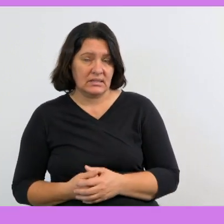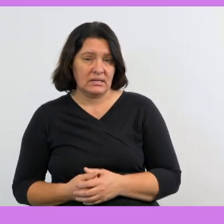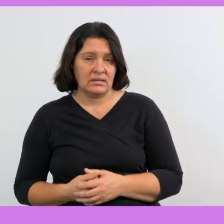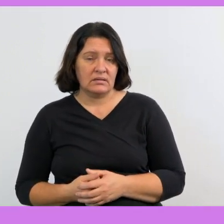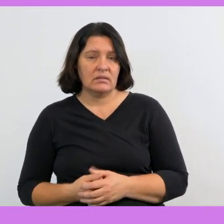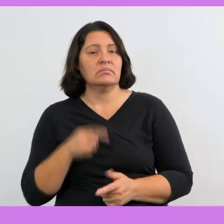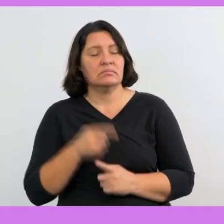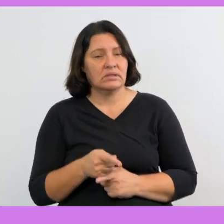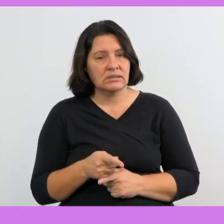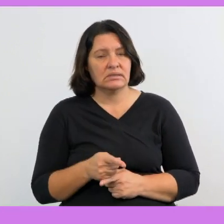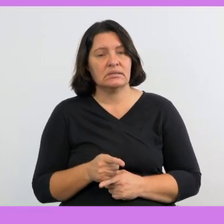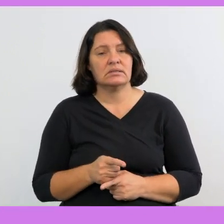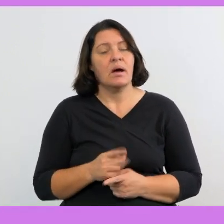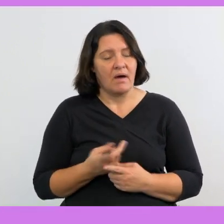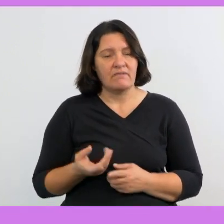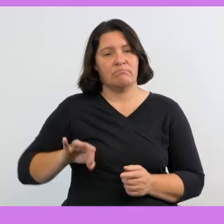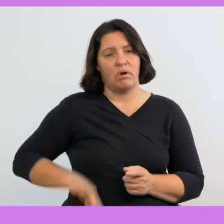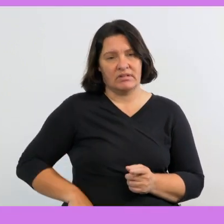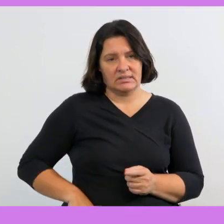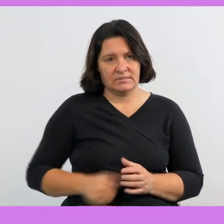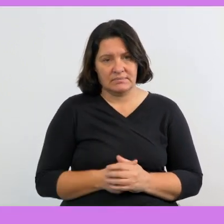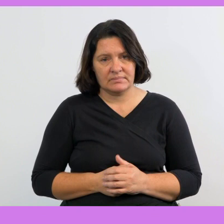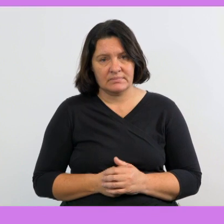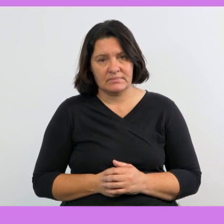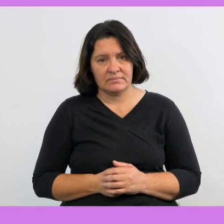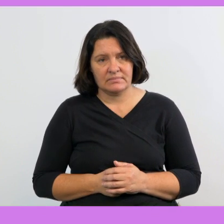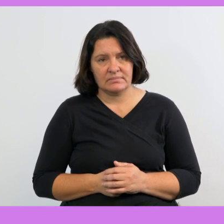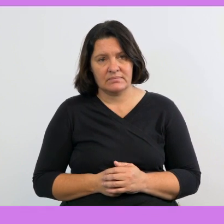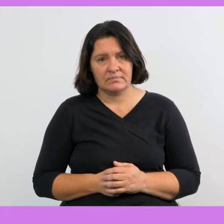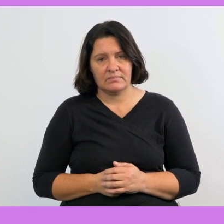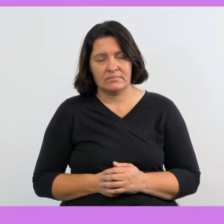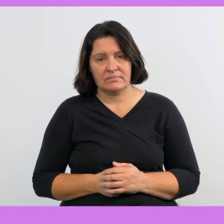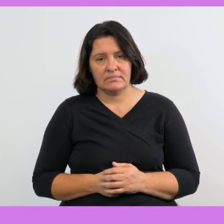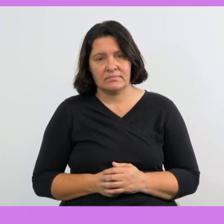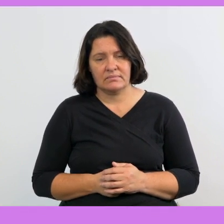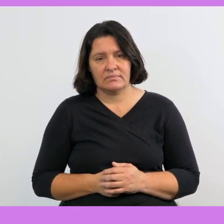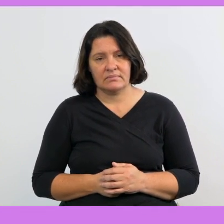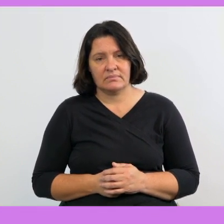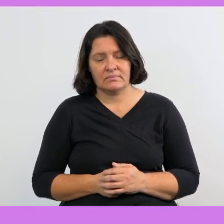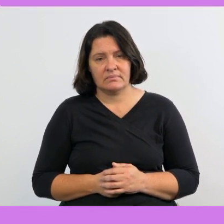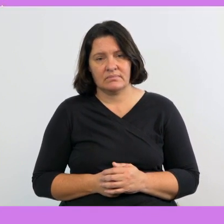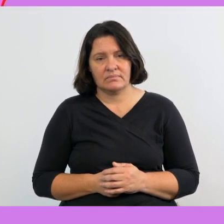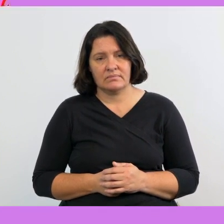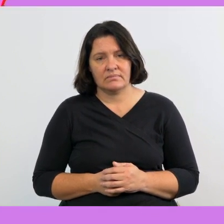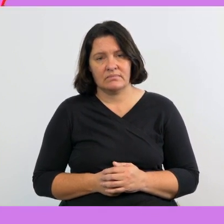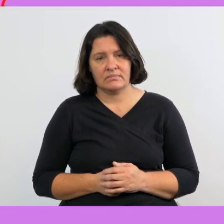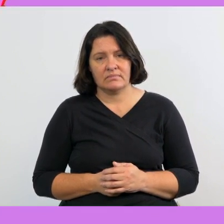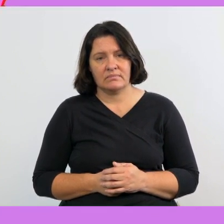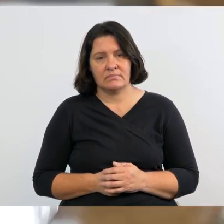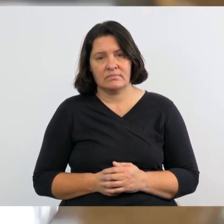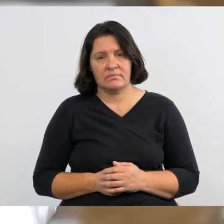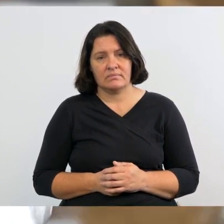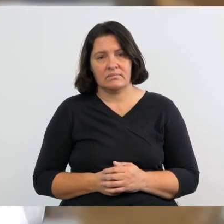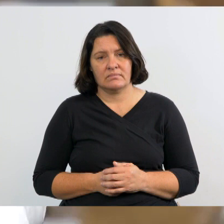Therefore, I go and I say this now, since my income is more than my expenses, this becomes a